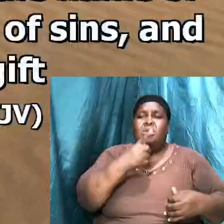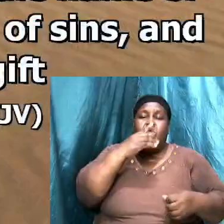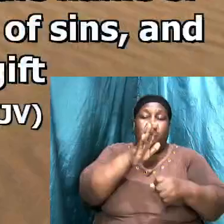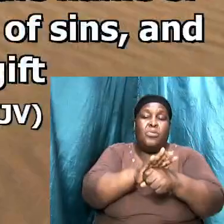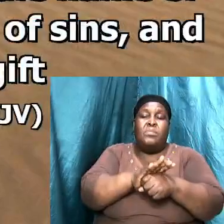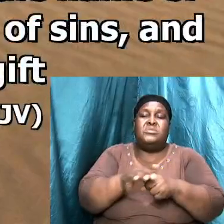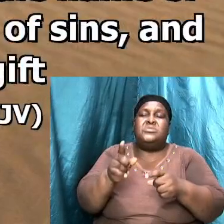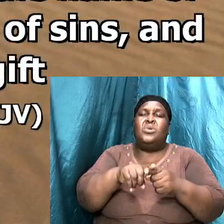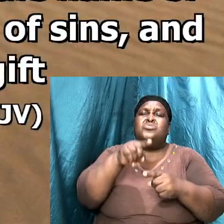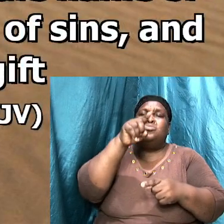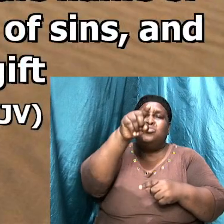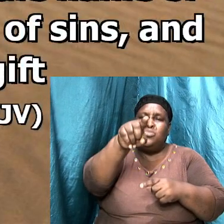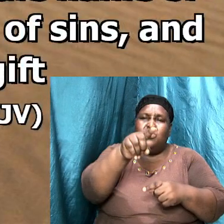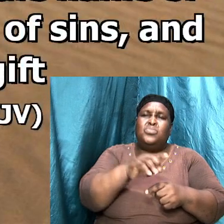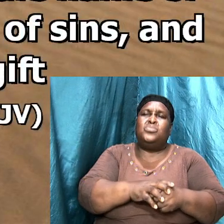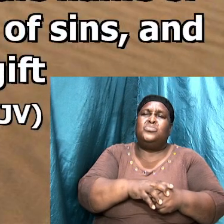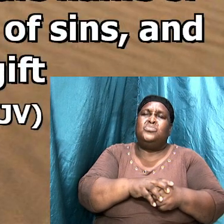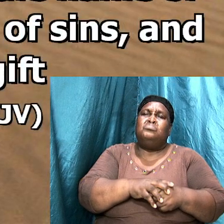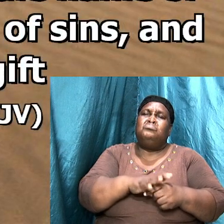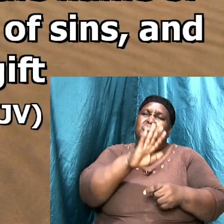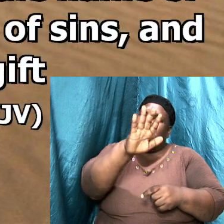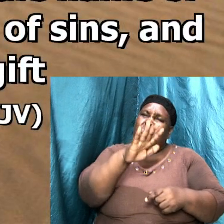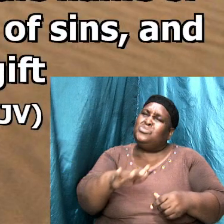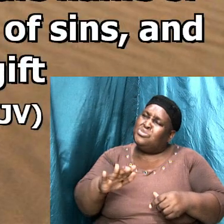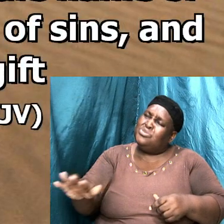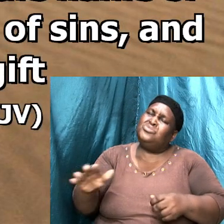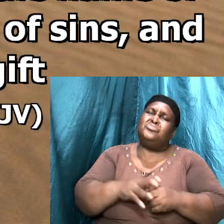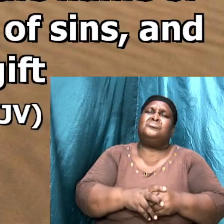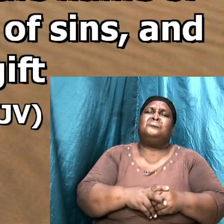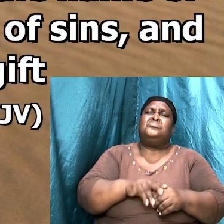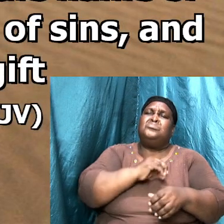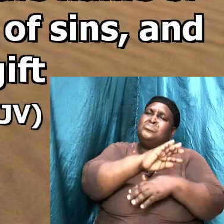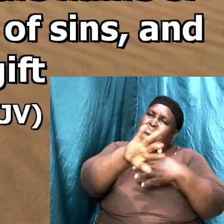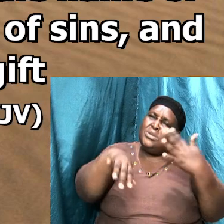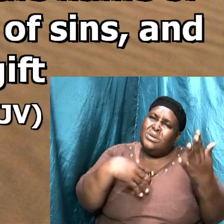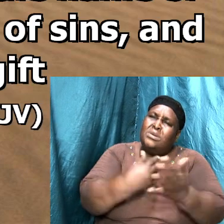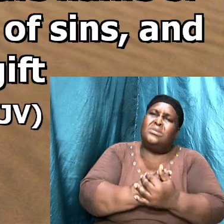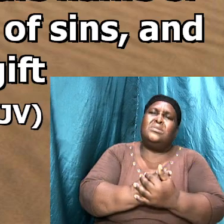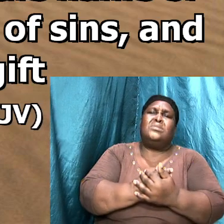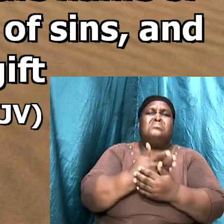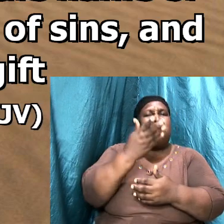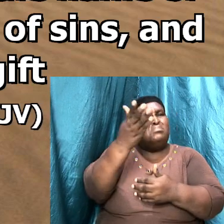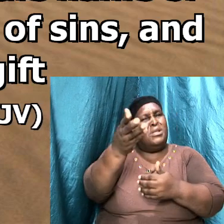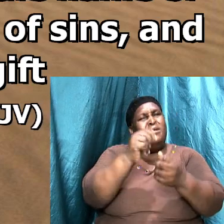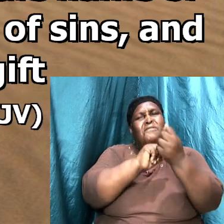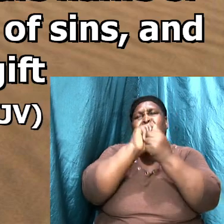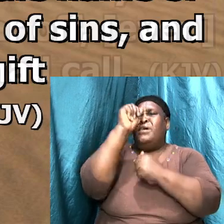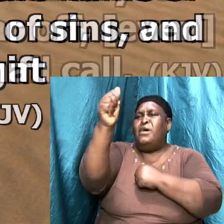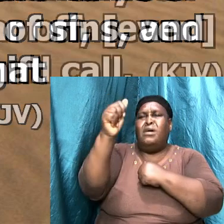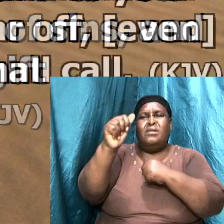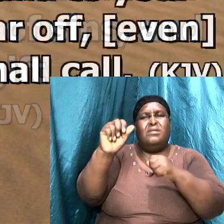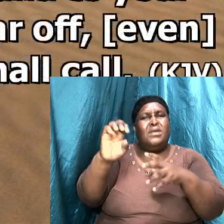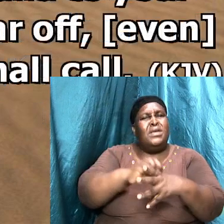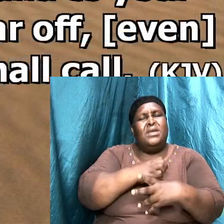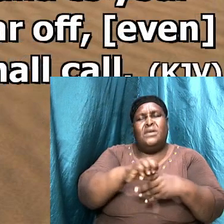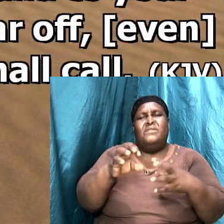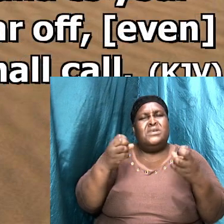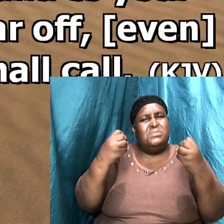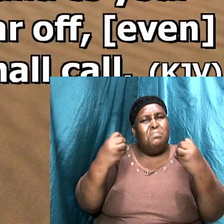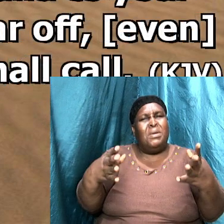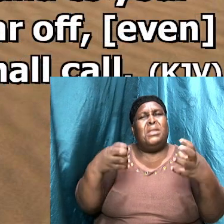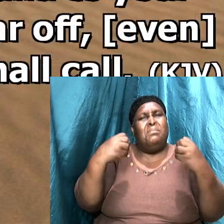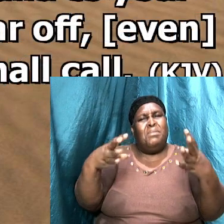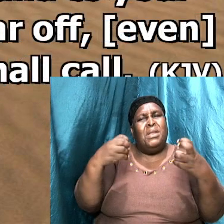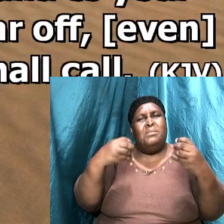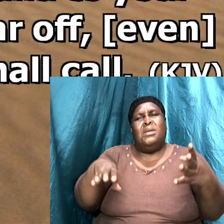promise is unto you and unto your children and to all that are far off even as many as the Lord